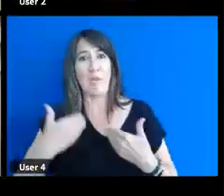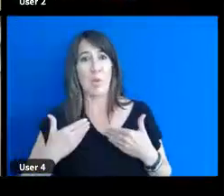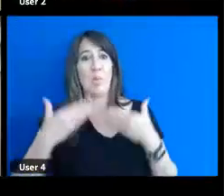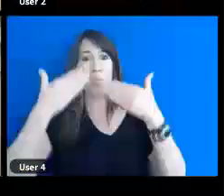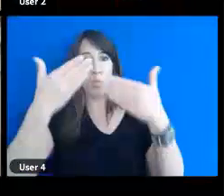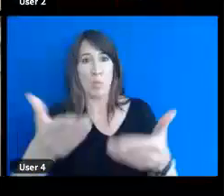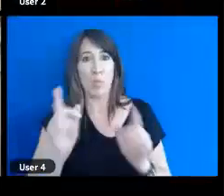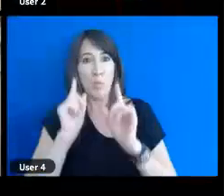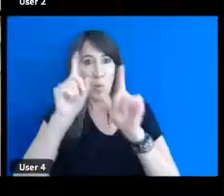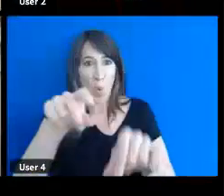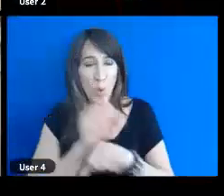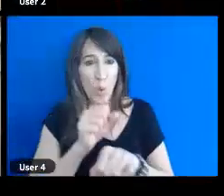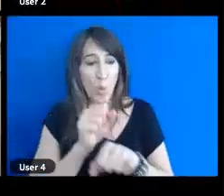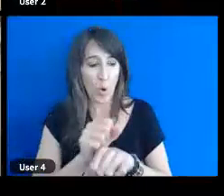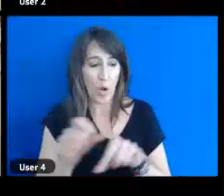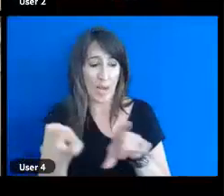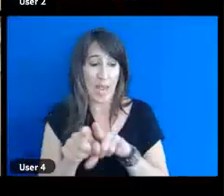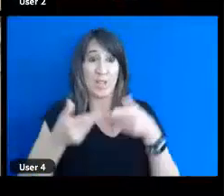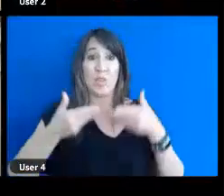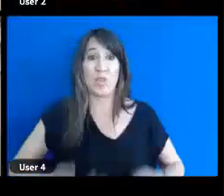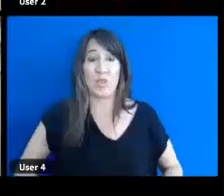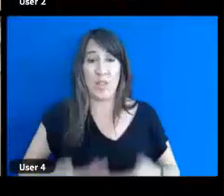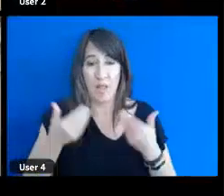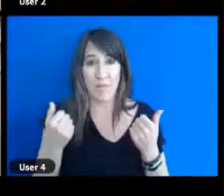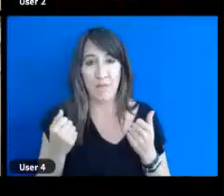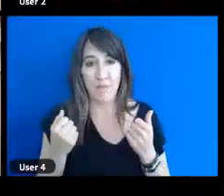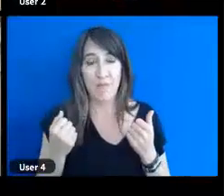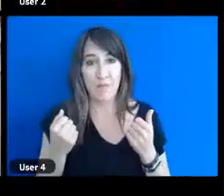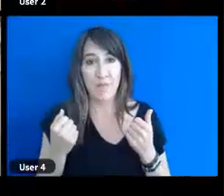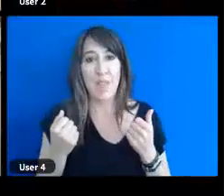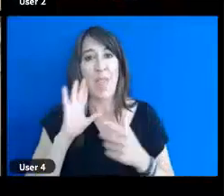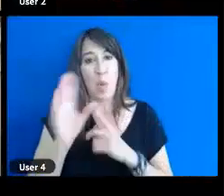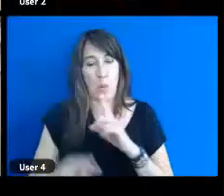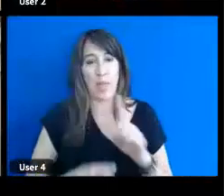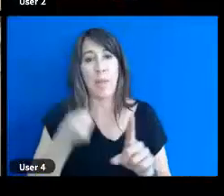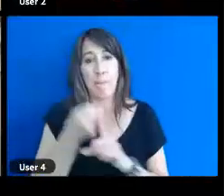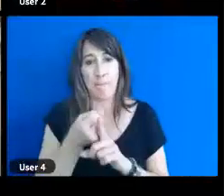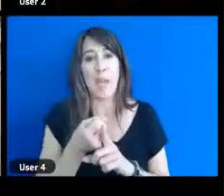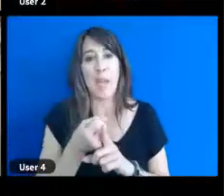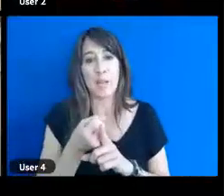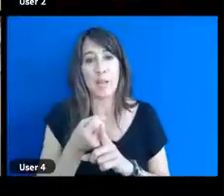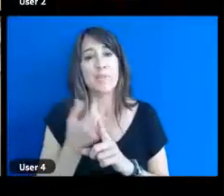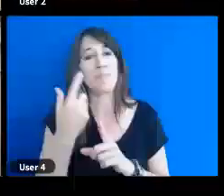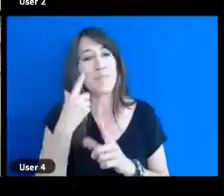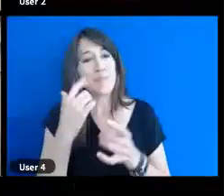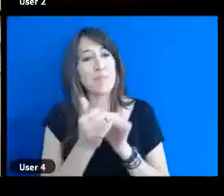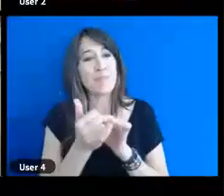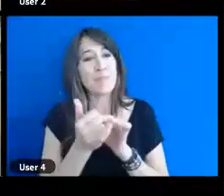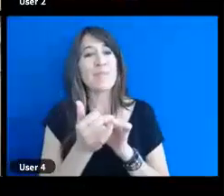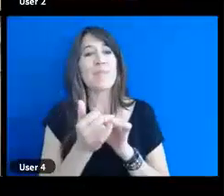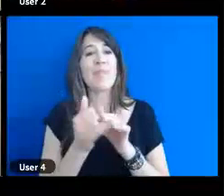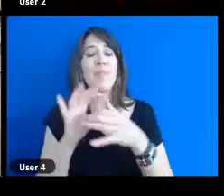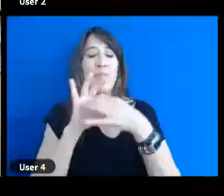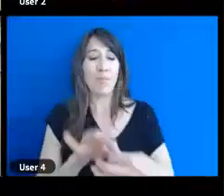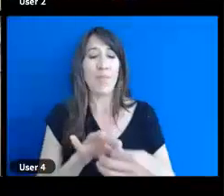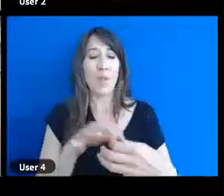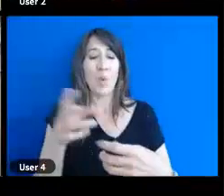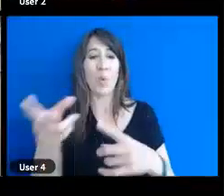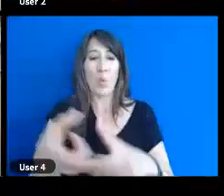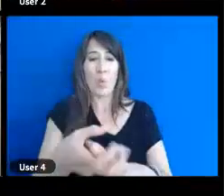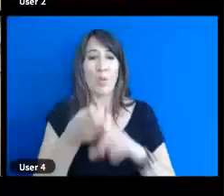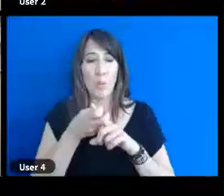that concept of bringing your whole self to work. And if you care deeply about what's going on in the world, that's going to have an impact on you. And so what